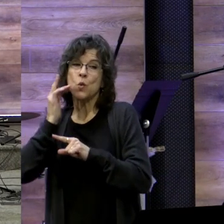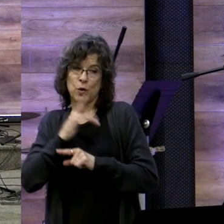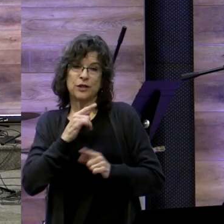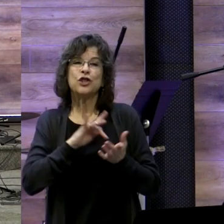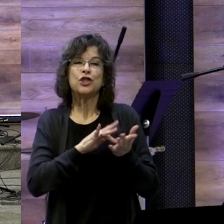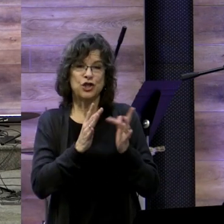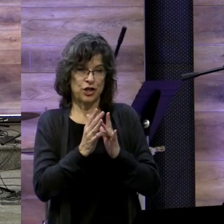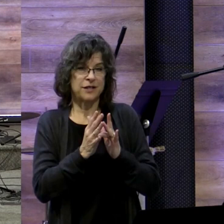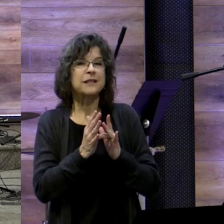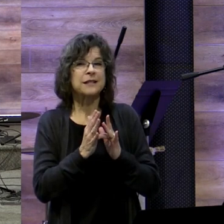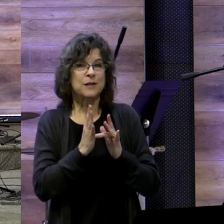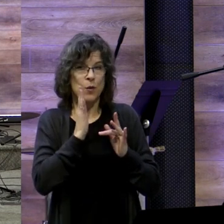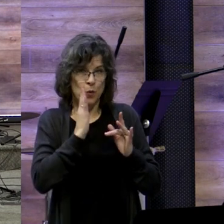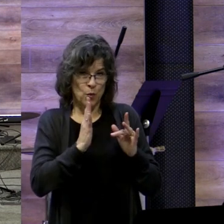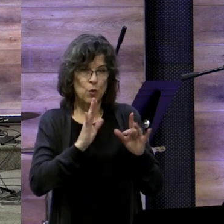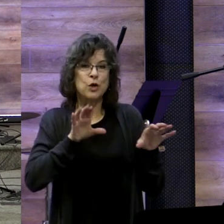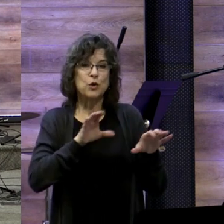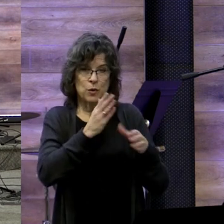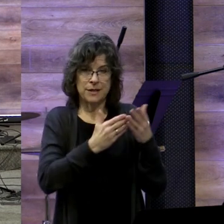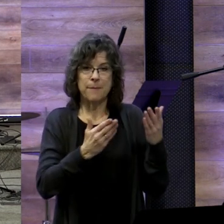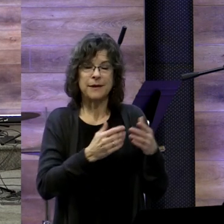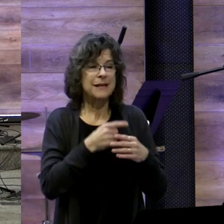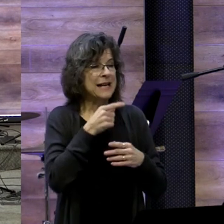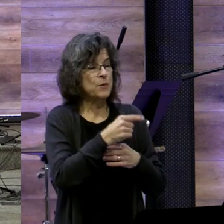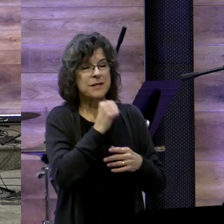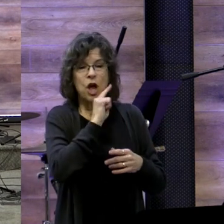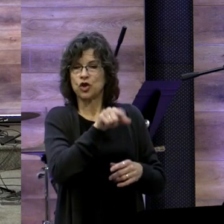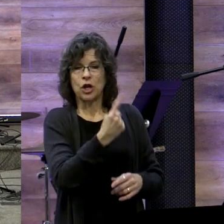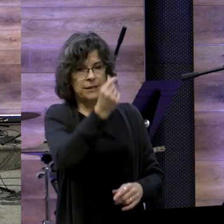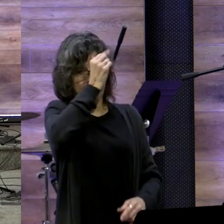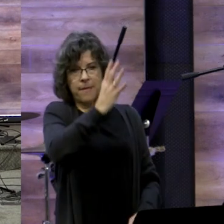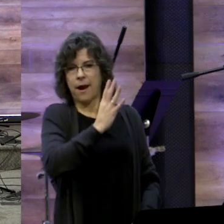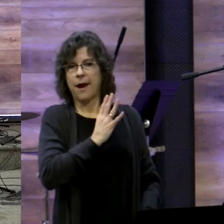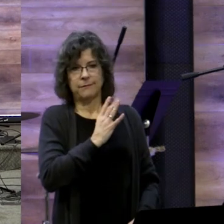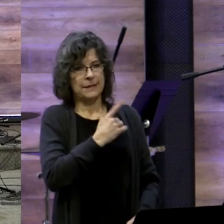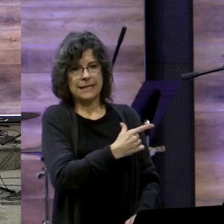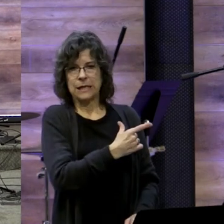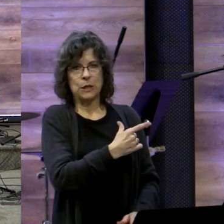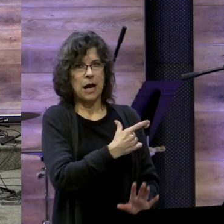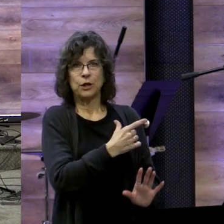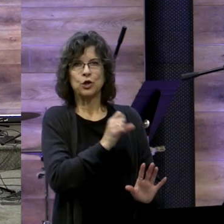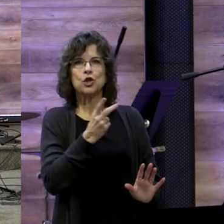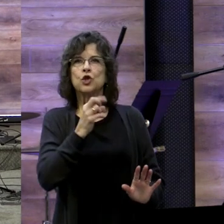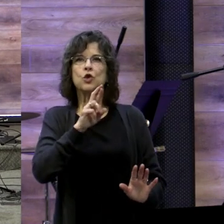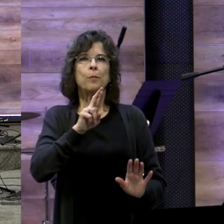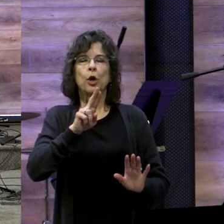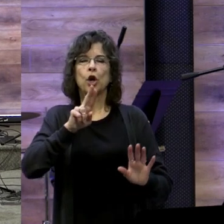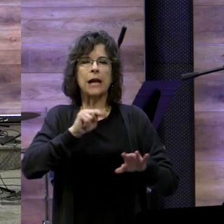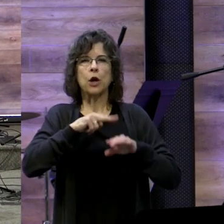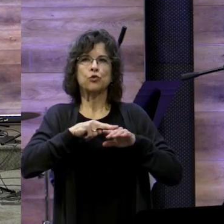They knew that this was not just a man, that he had supernatural power. And so even though they're not